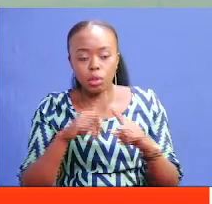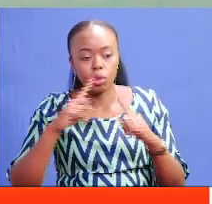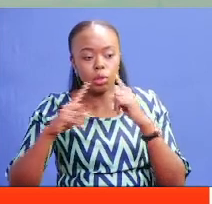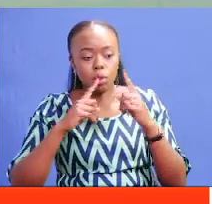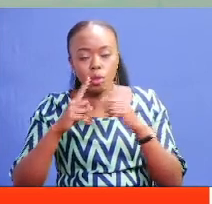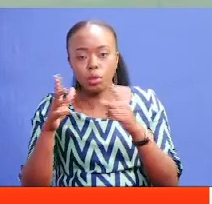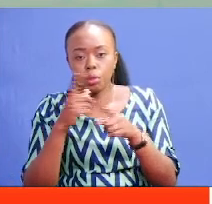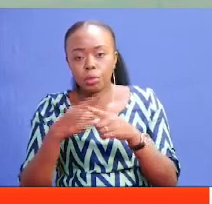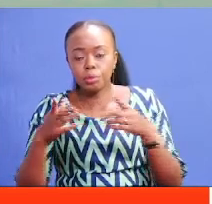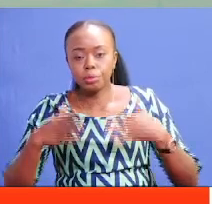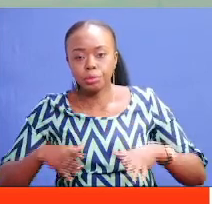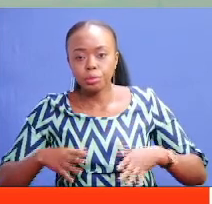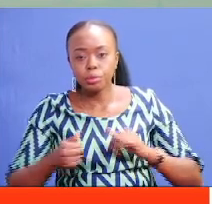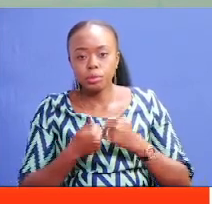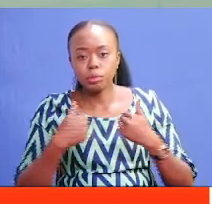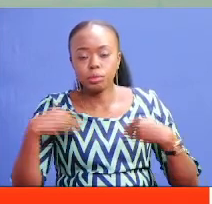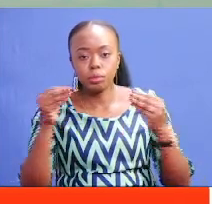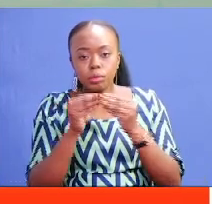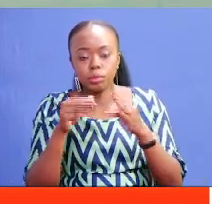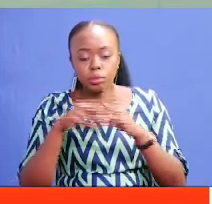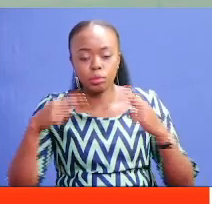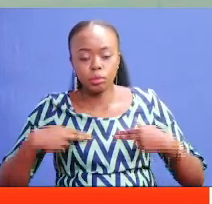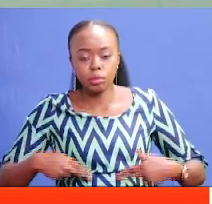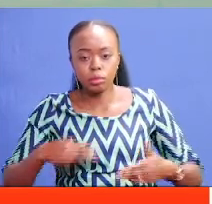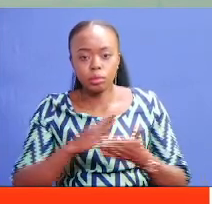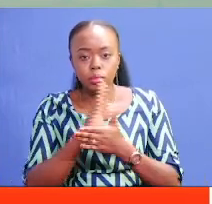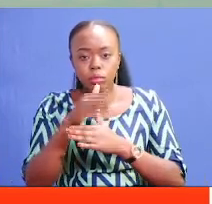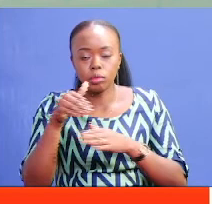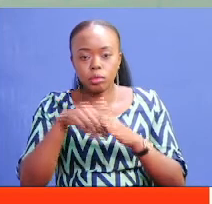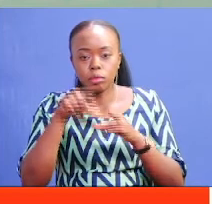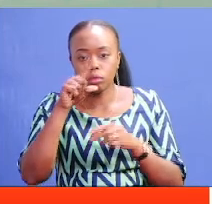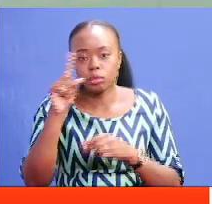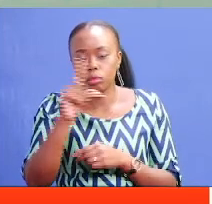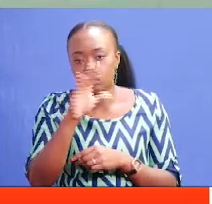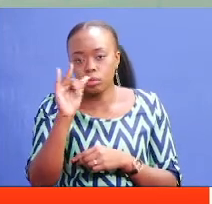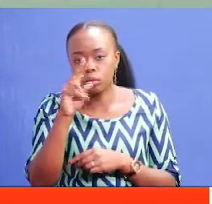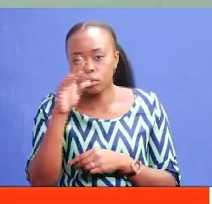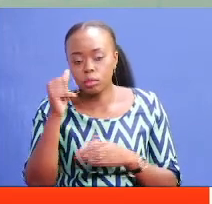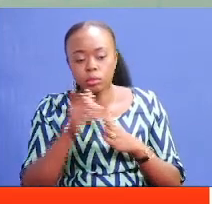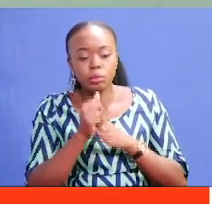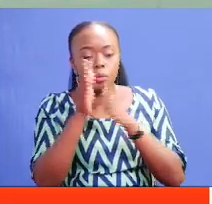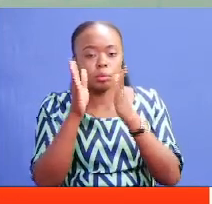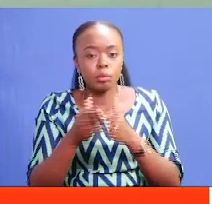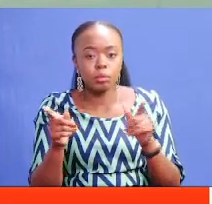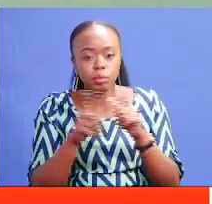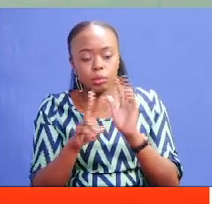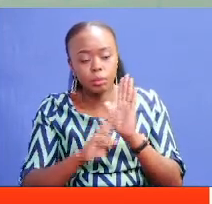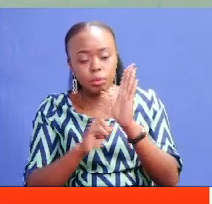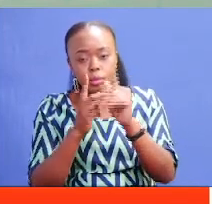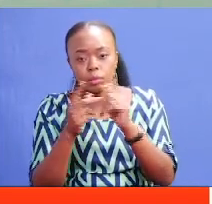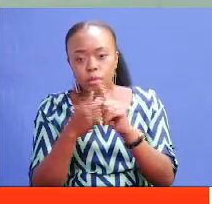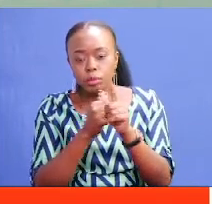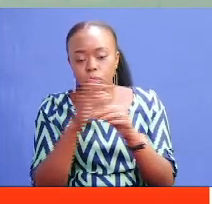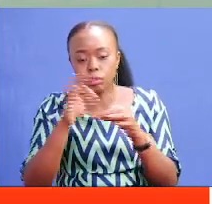addressing residents at a press conference in the human rights headquarters in Lavington. The commission leadership and representatives from